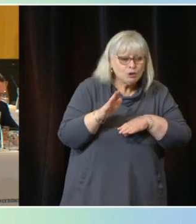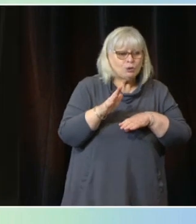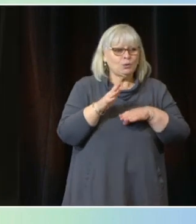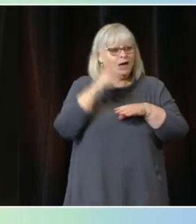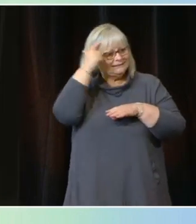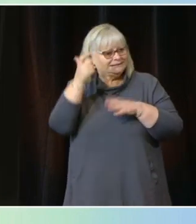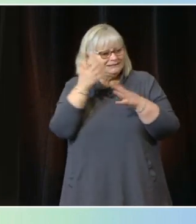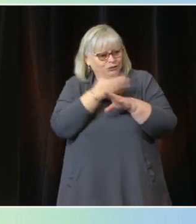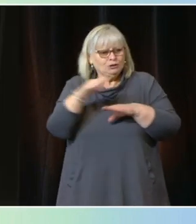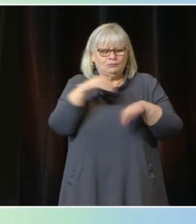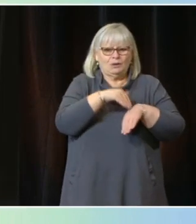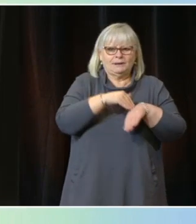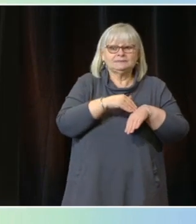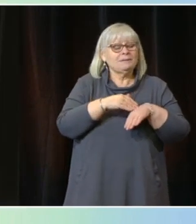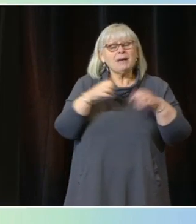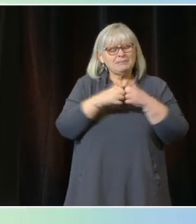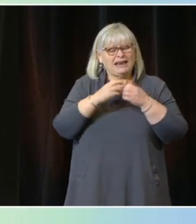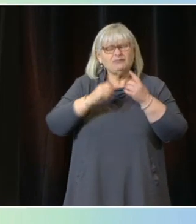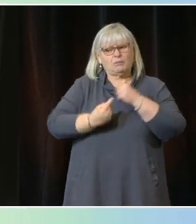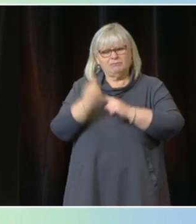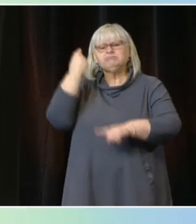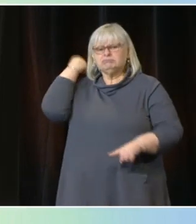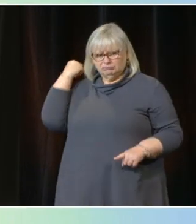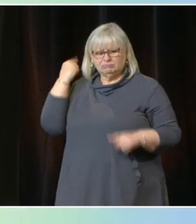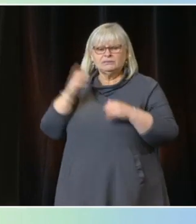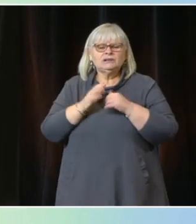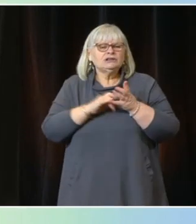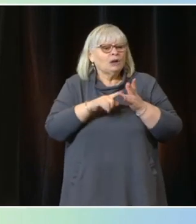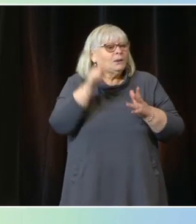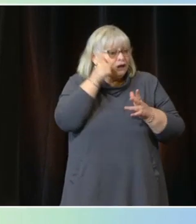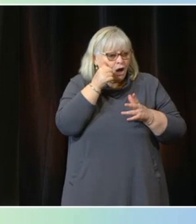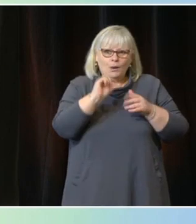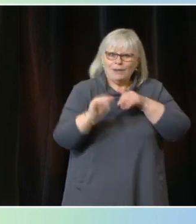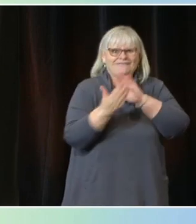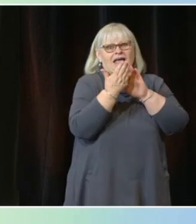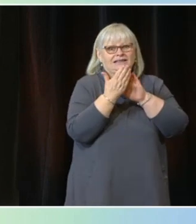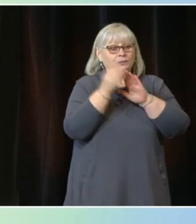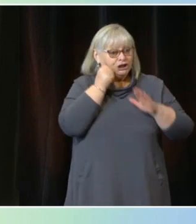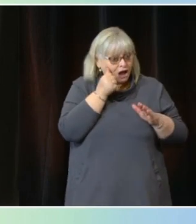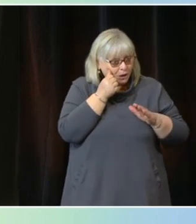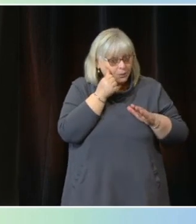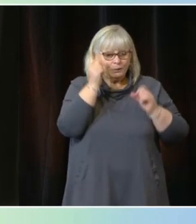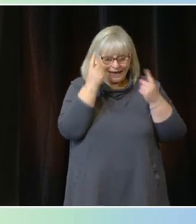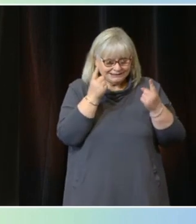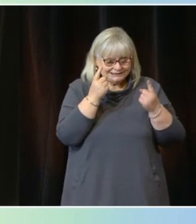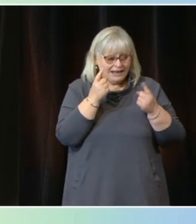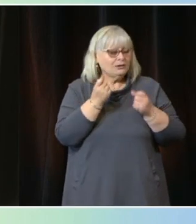them are long-standing so we know what we're up against we understand our shared responsibilities here